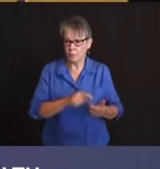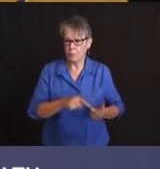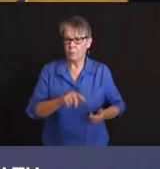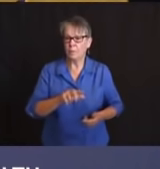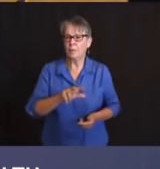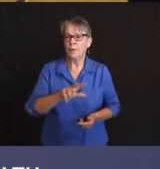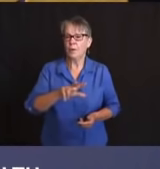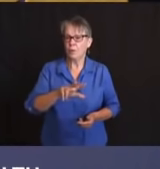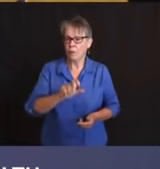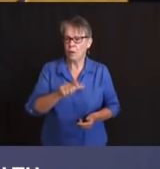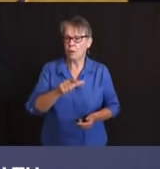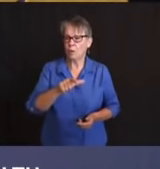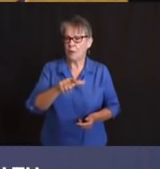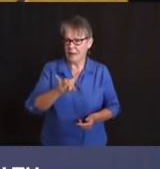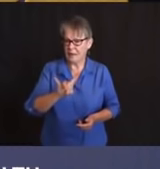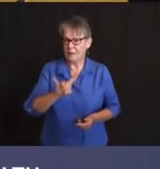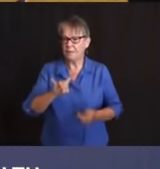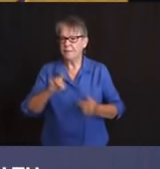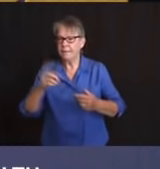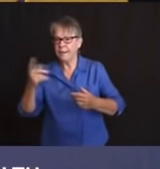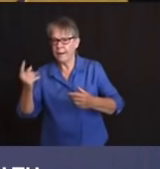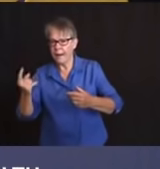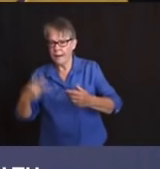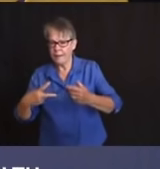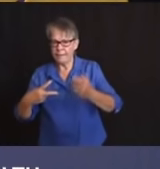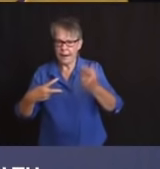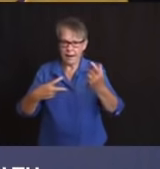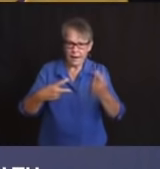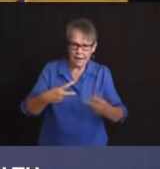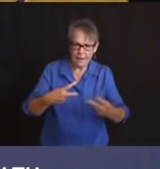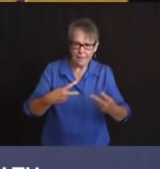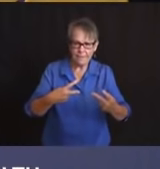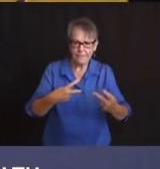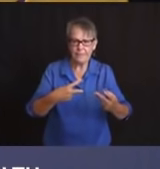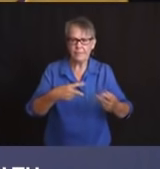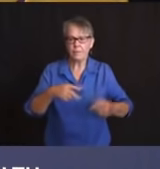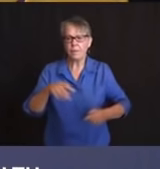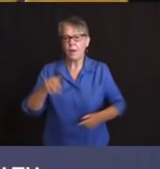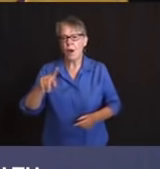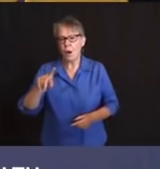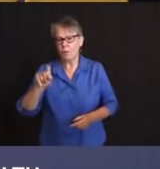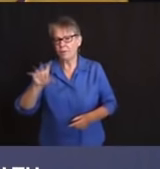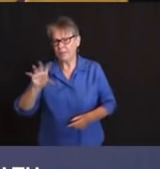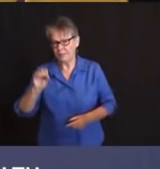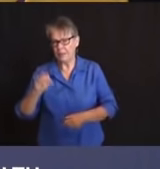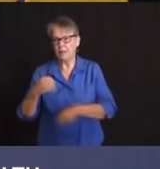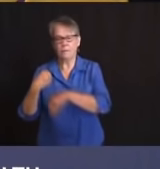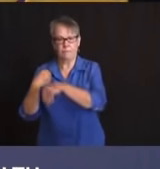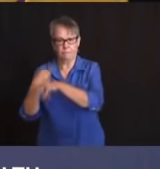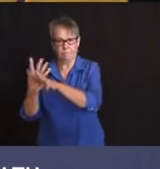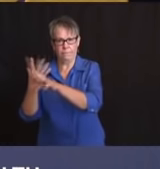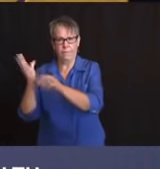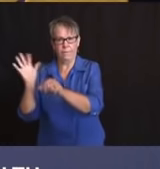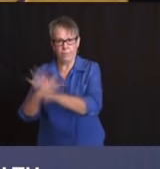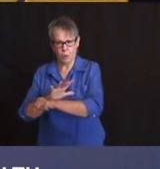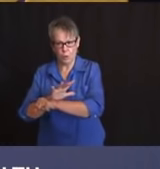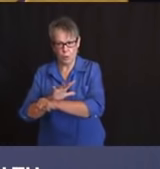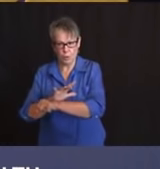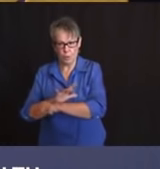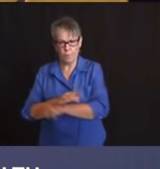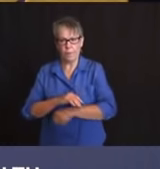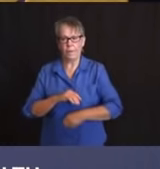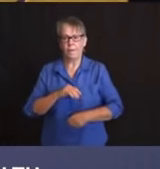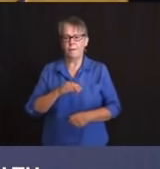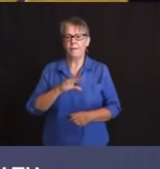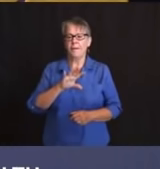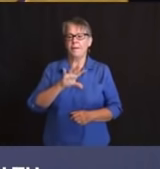150 are remote. Kevin, again, if you see this differently, let me know. 50 are full-time in person, and 17 are